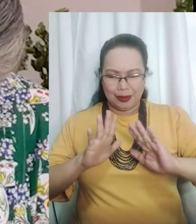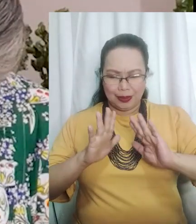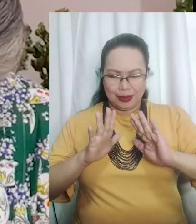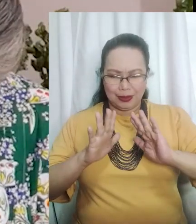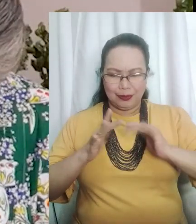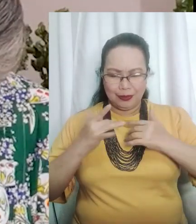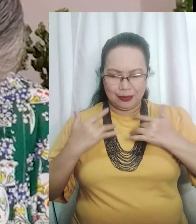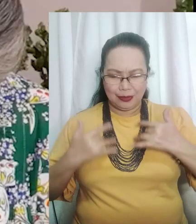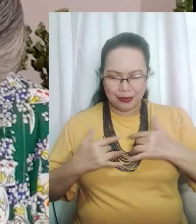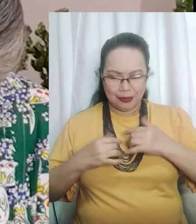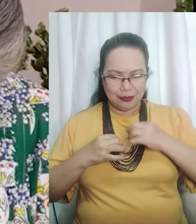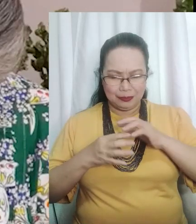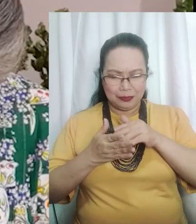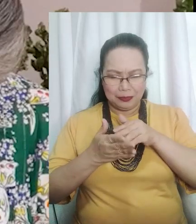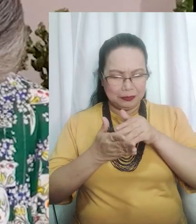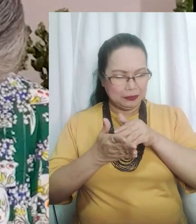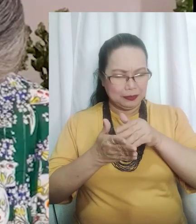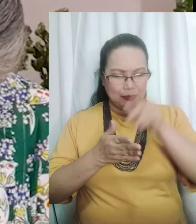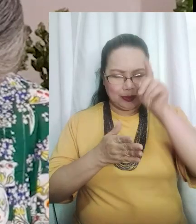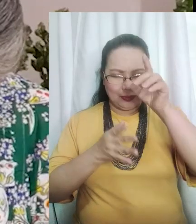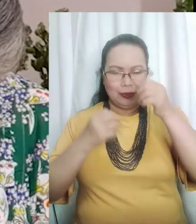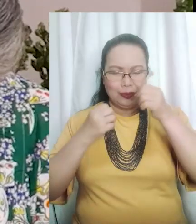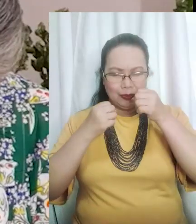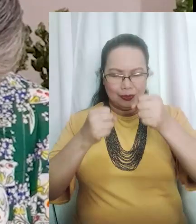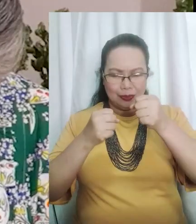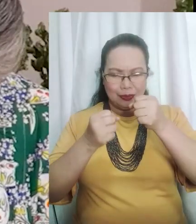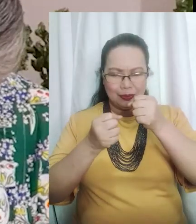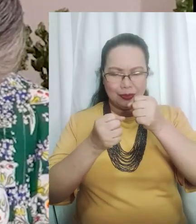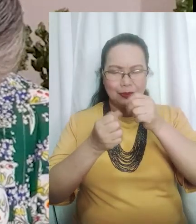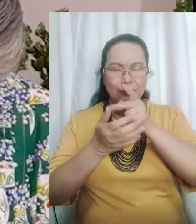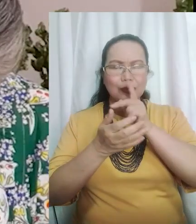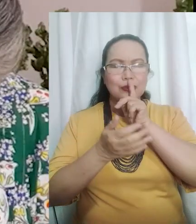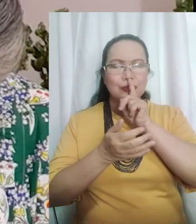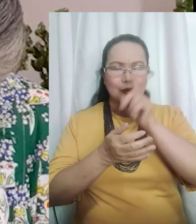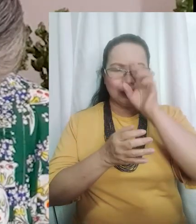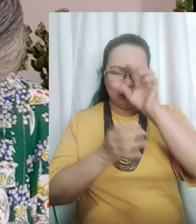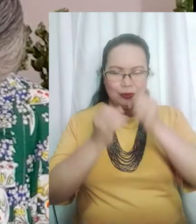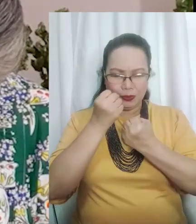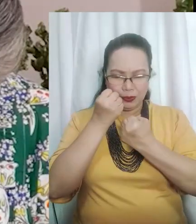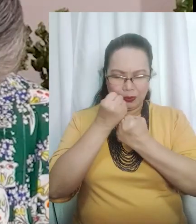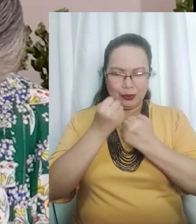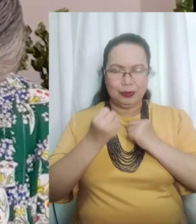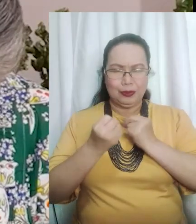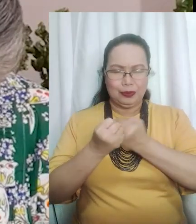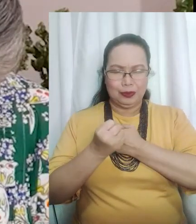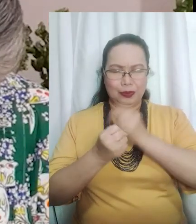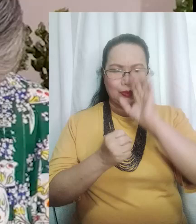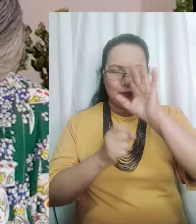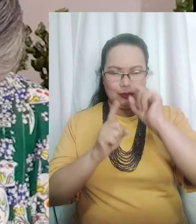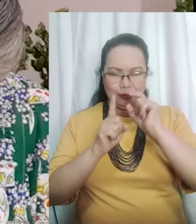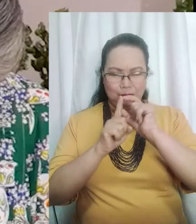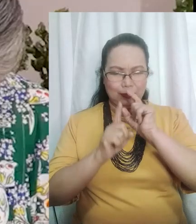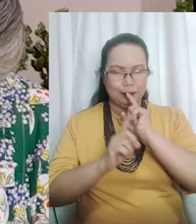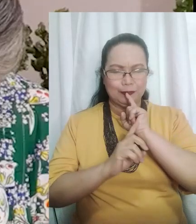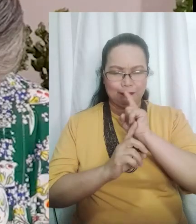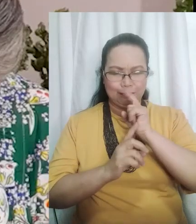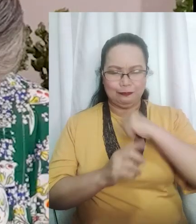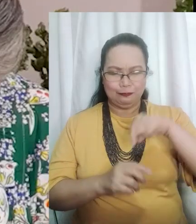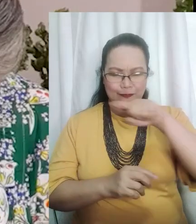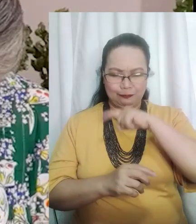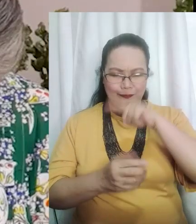may fail, but you are our strength and our portion forever. Your words are true, and we